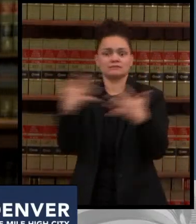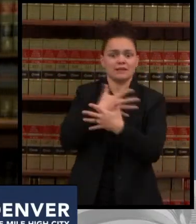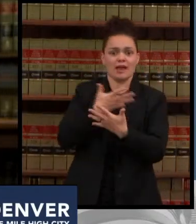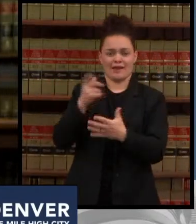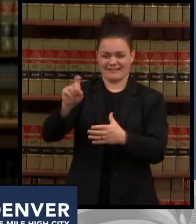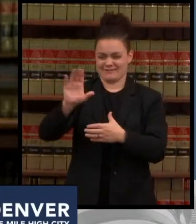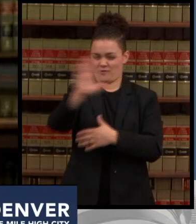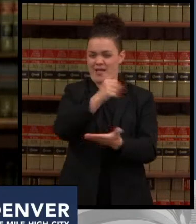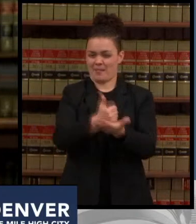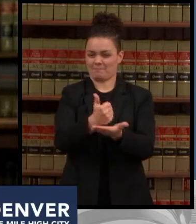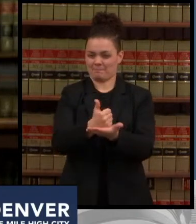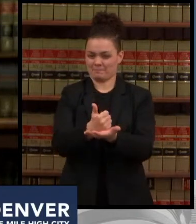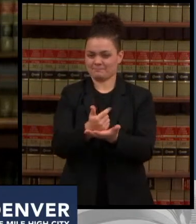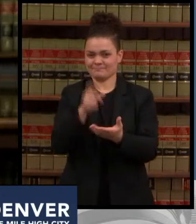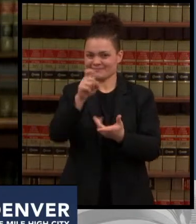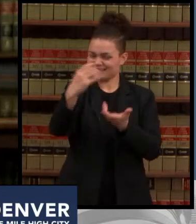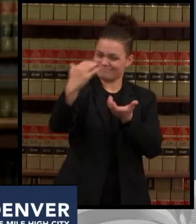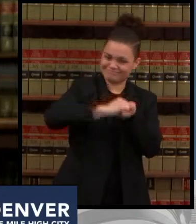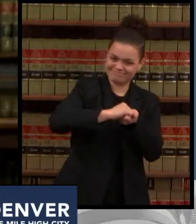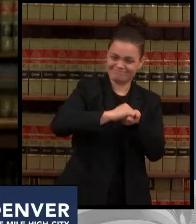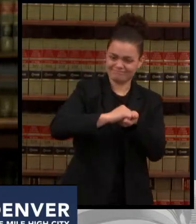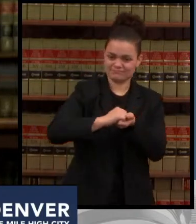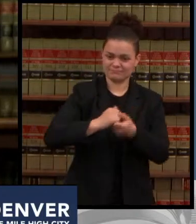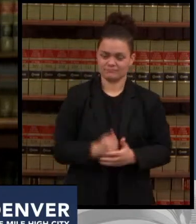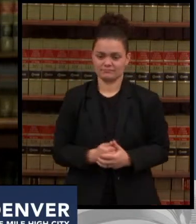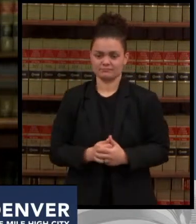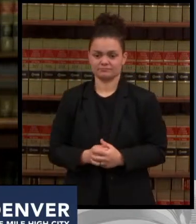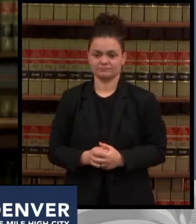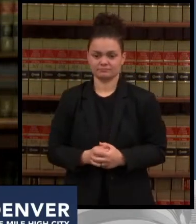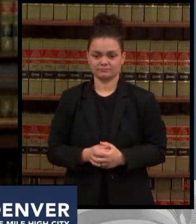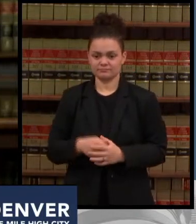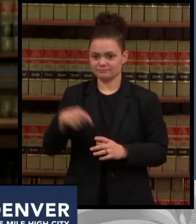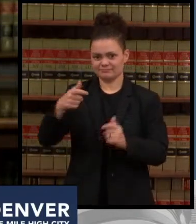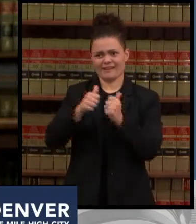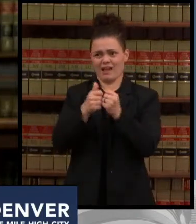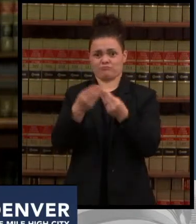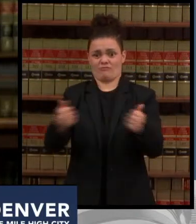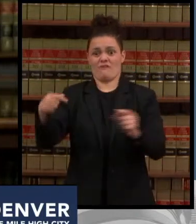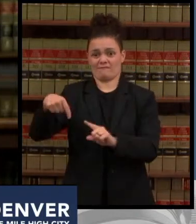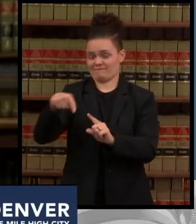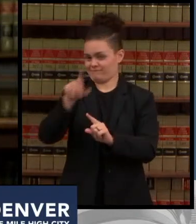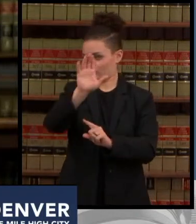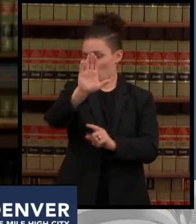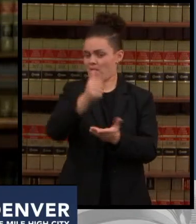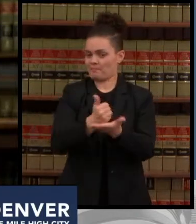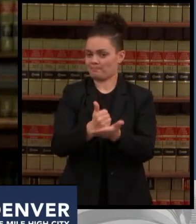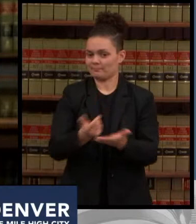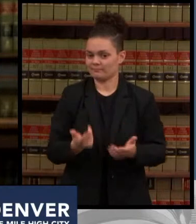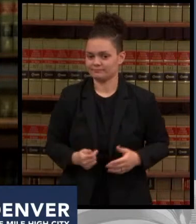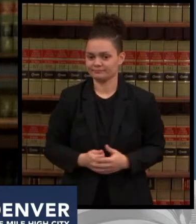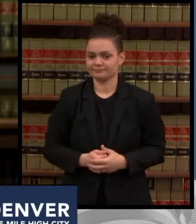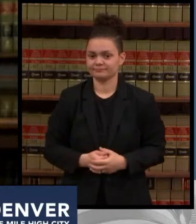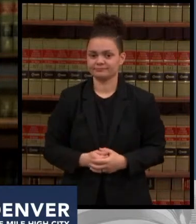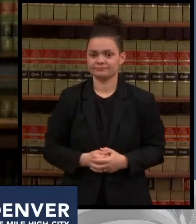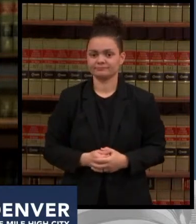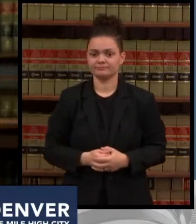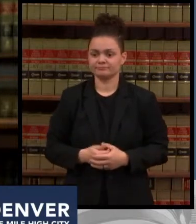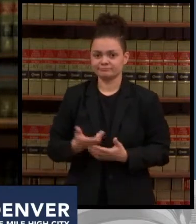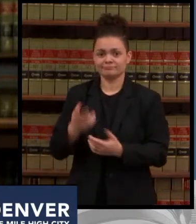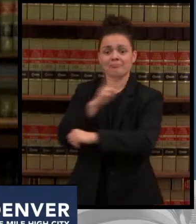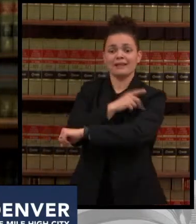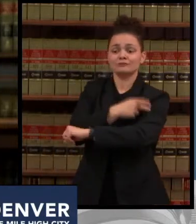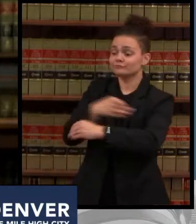to come together to deal with this so that we don't get to the point where a patient walks into one of our